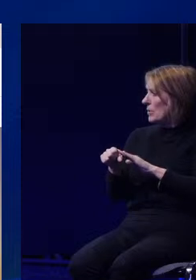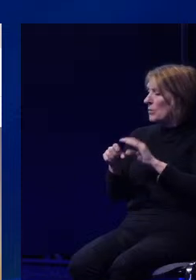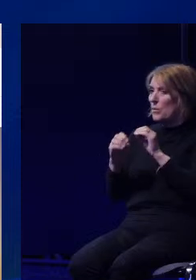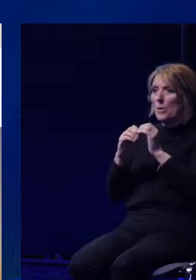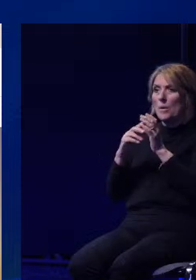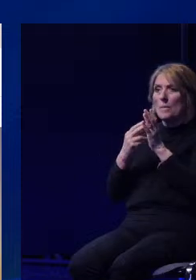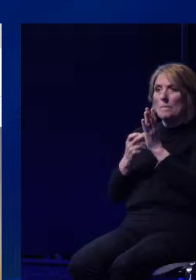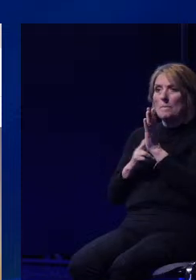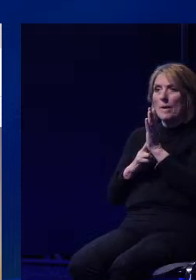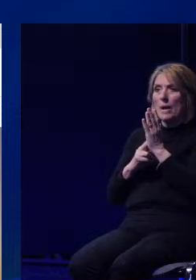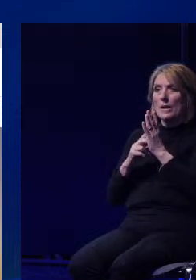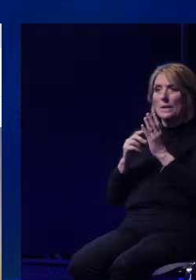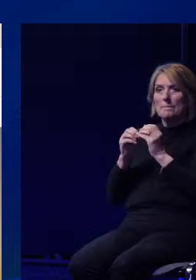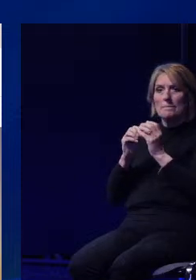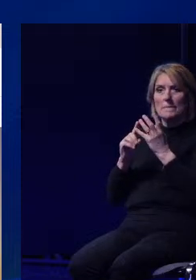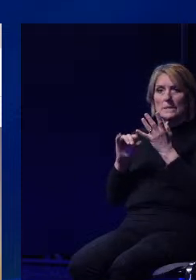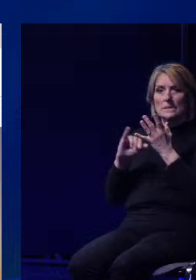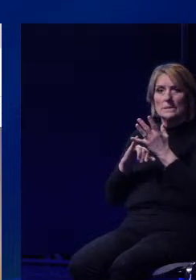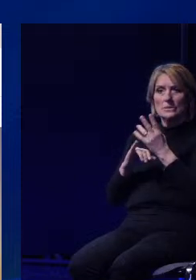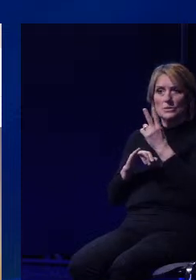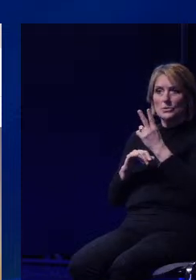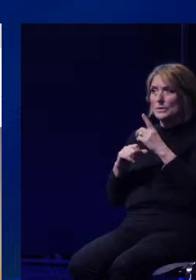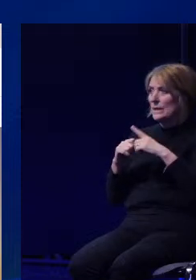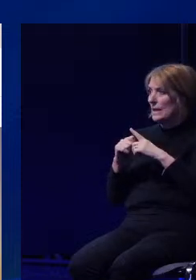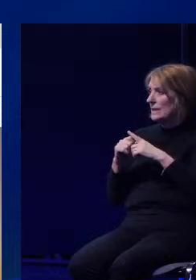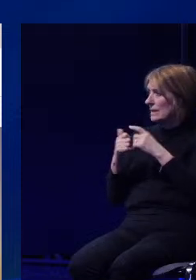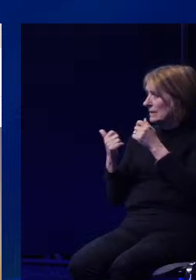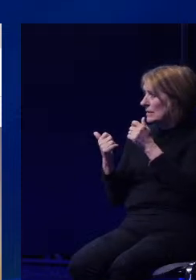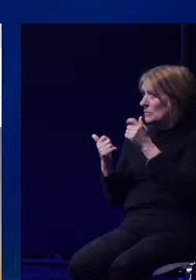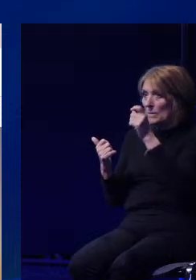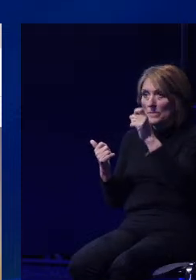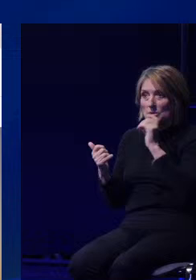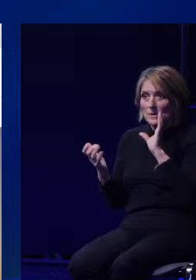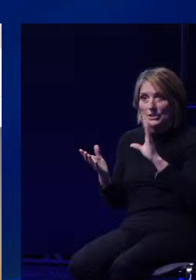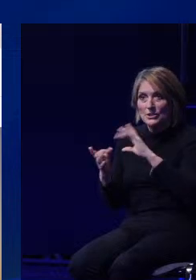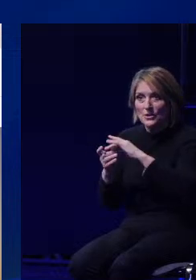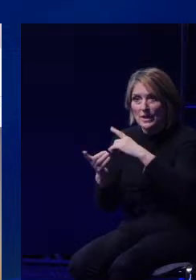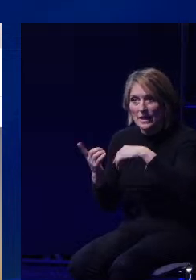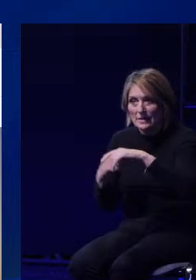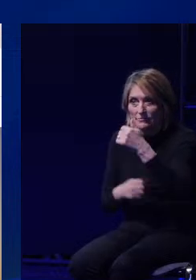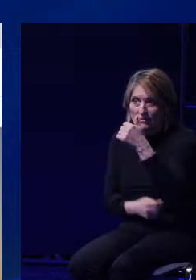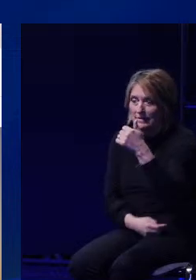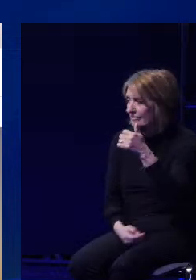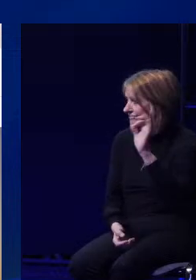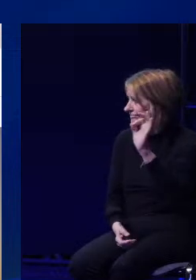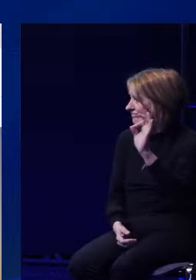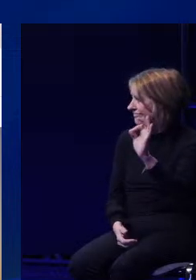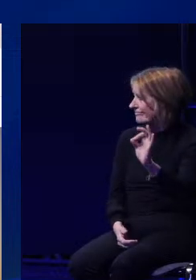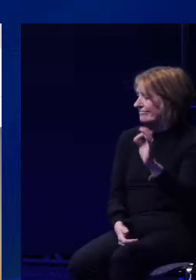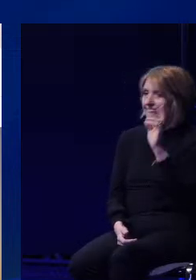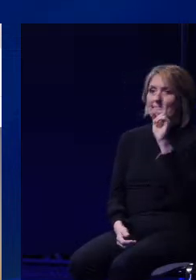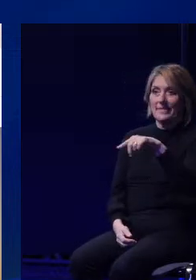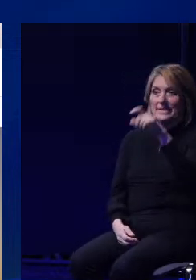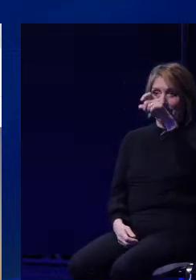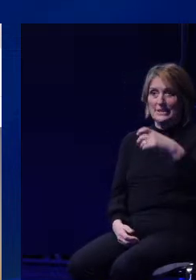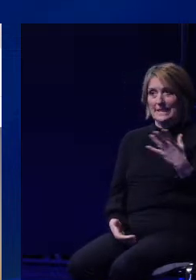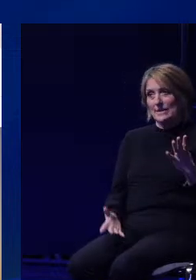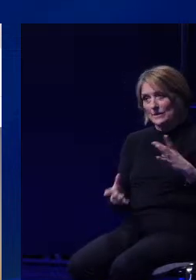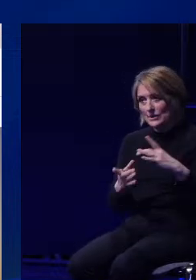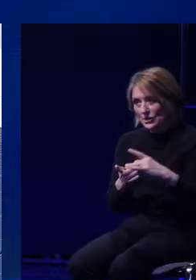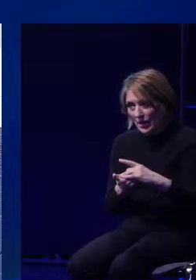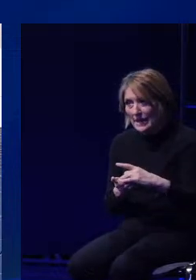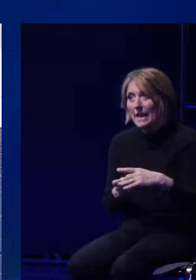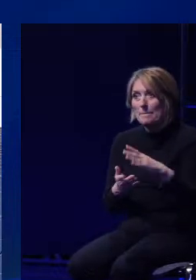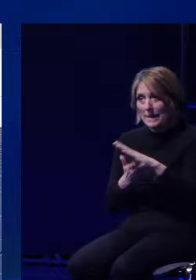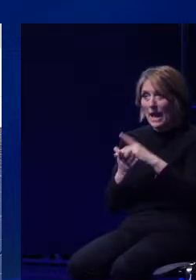Barnabas 2K. Somebody just joined in here. So that's great. I love it. So what you can see is that this person has joined, and I can even